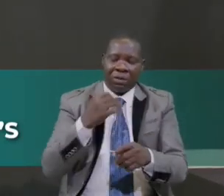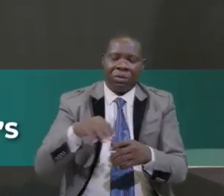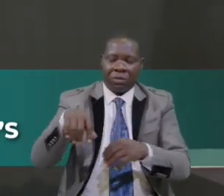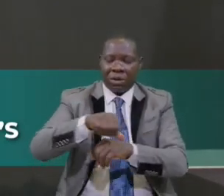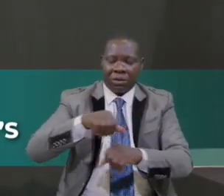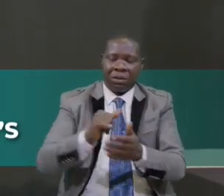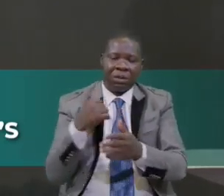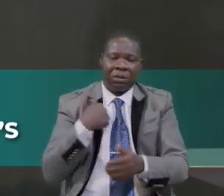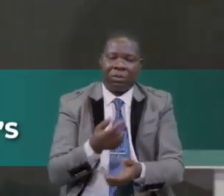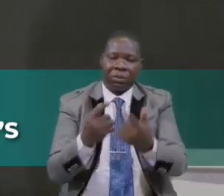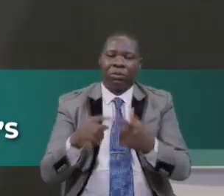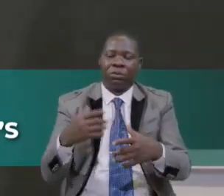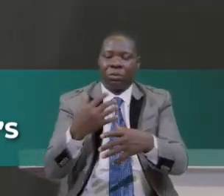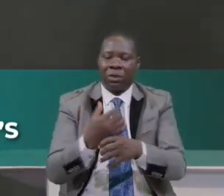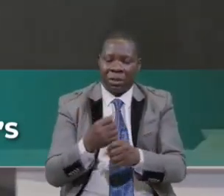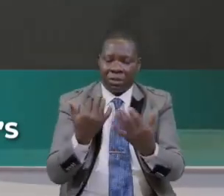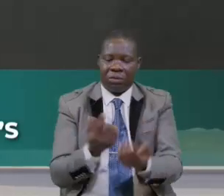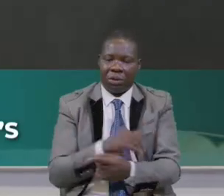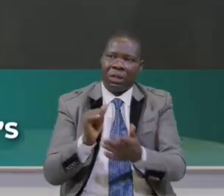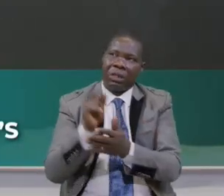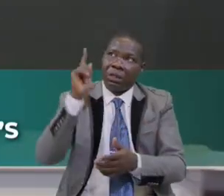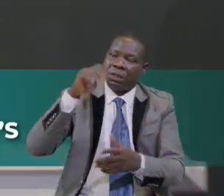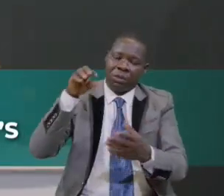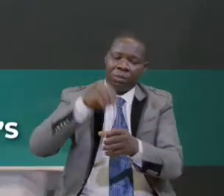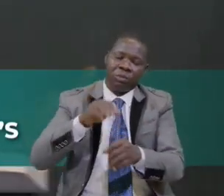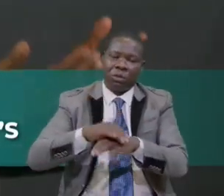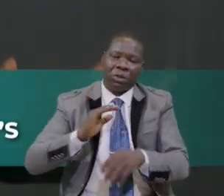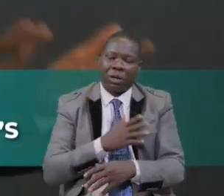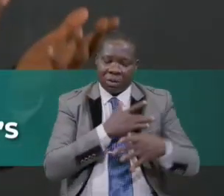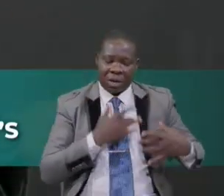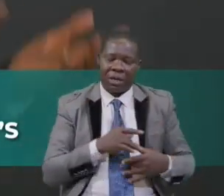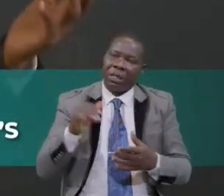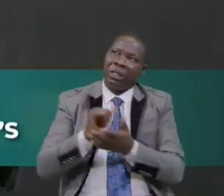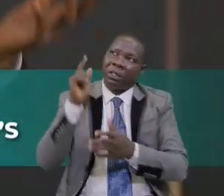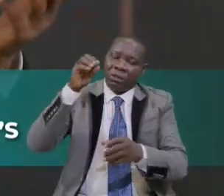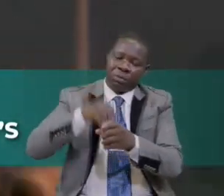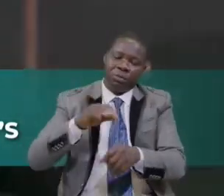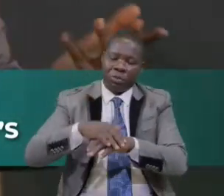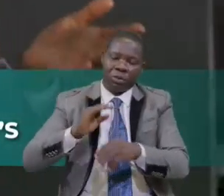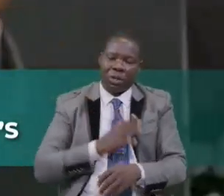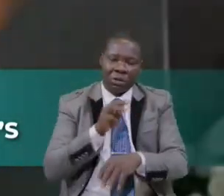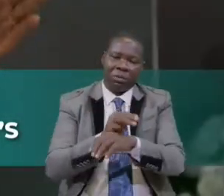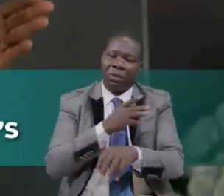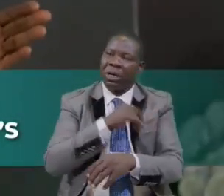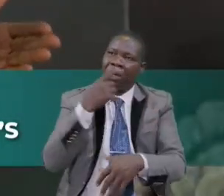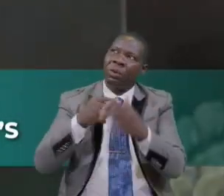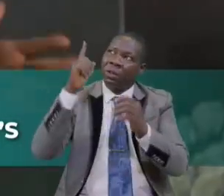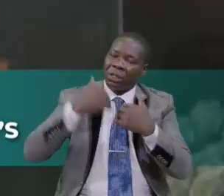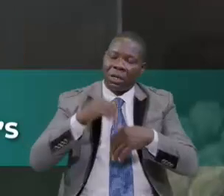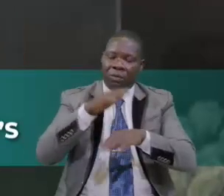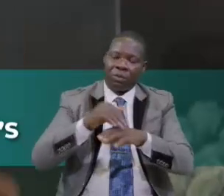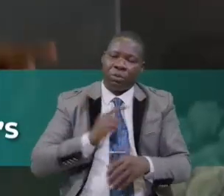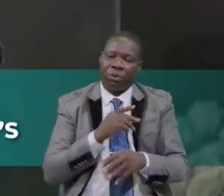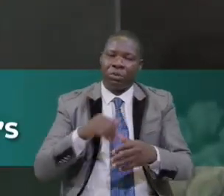our heart, he puts upon our ministry, and what he has called us for, to reform and